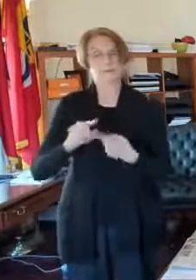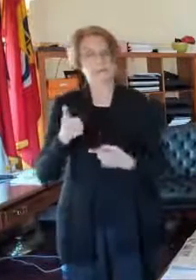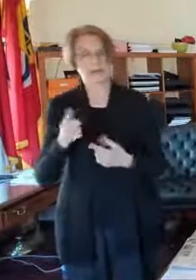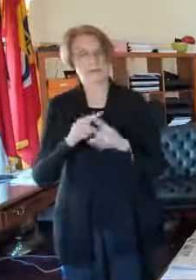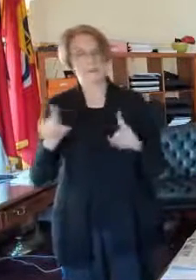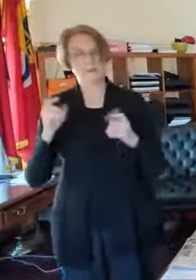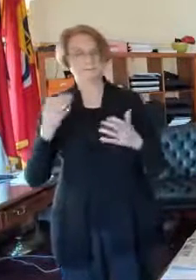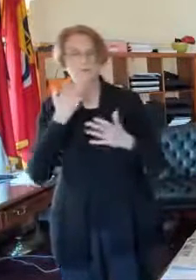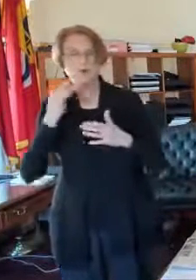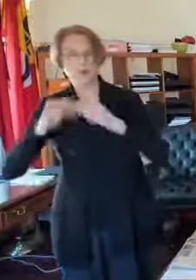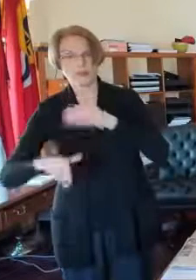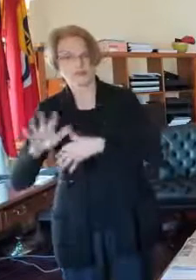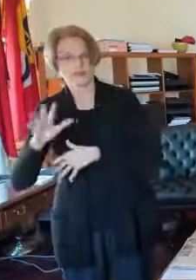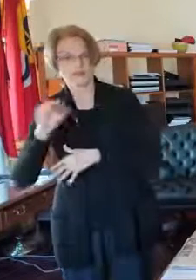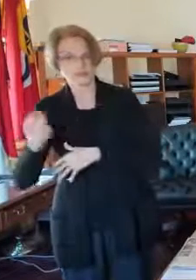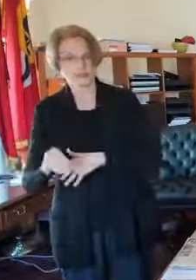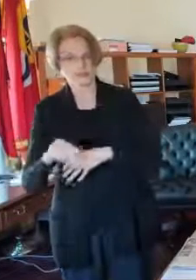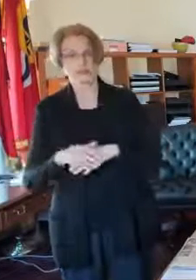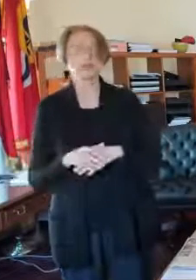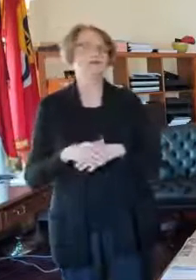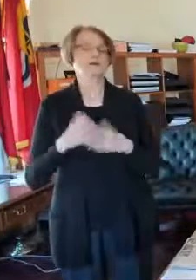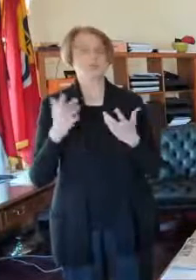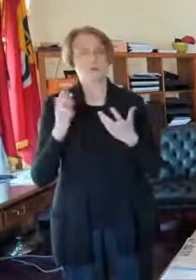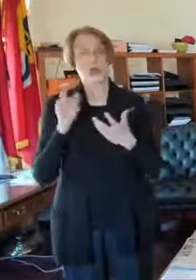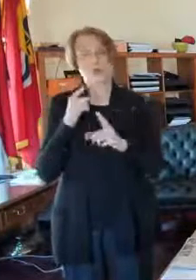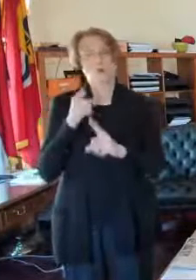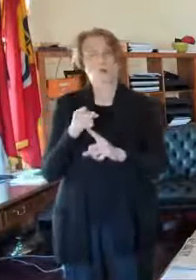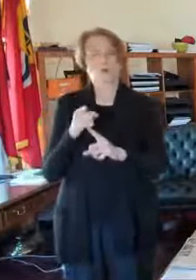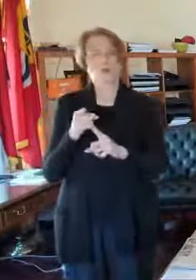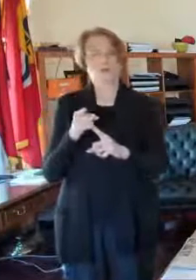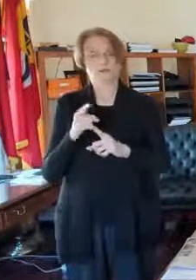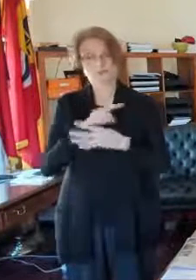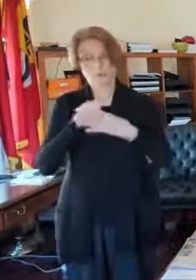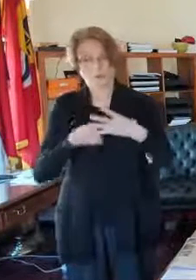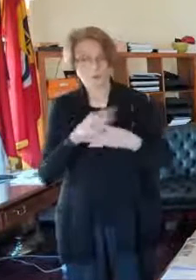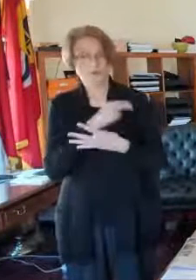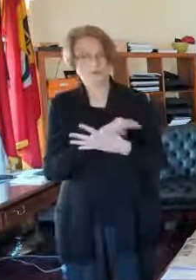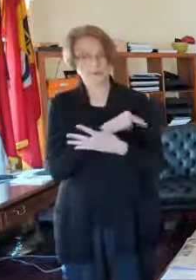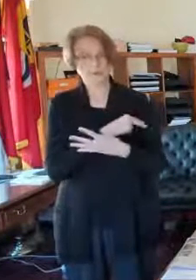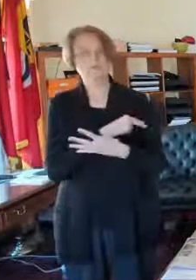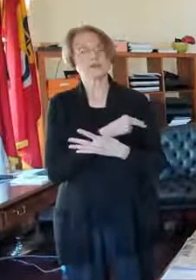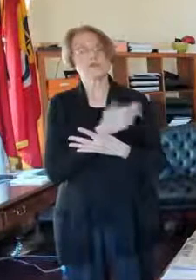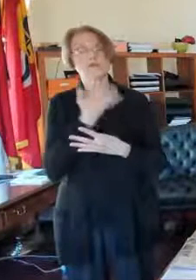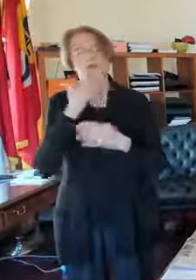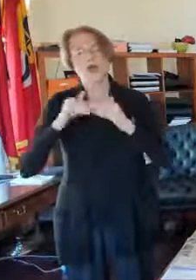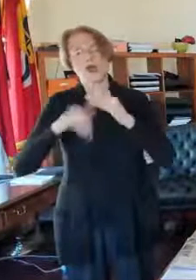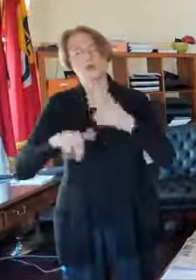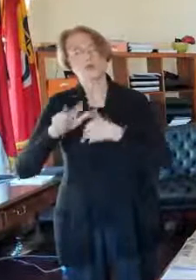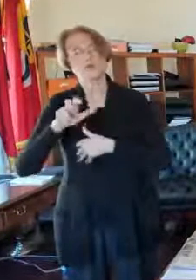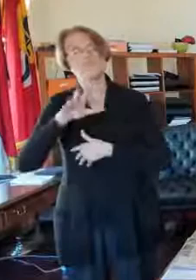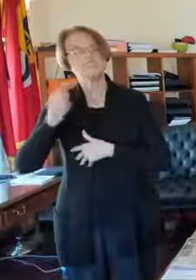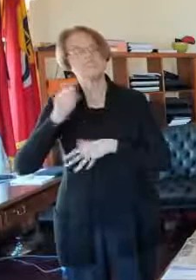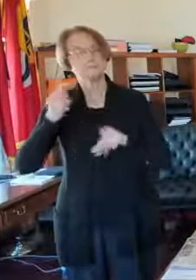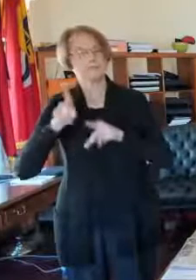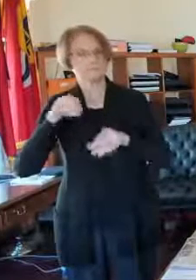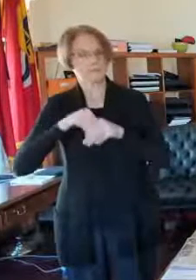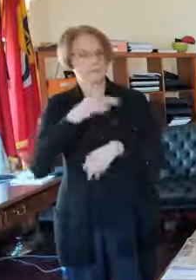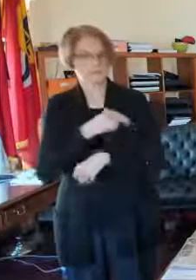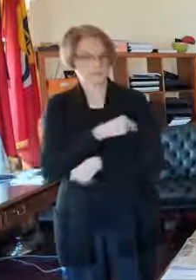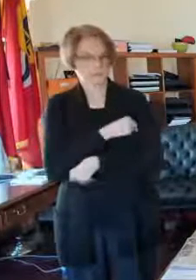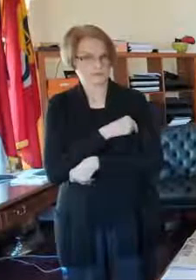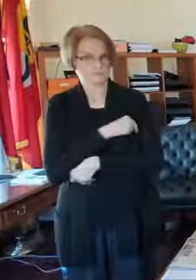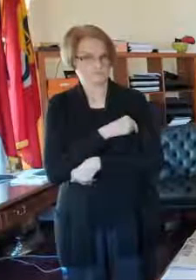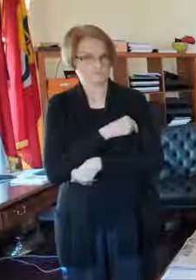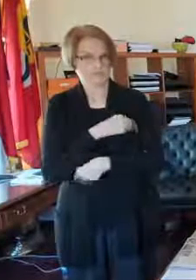see fewer than 350 people in the hospital, COVID related. So, we're